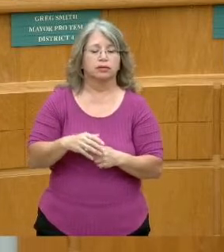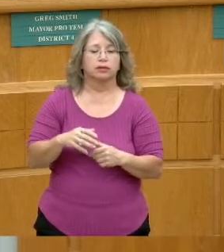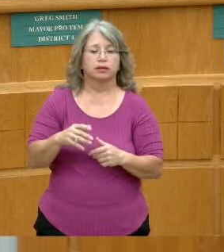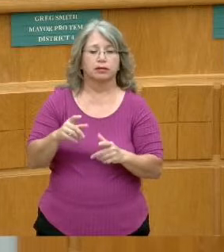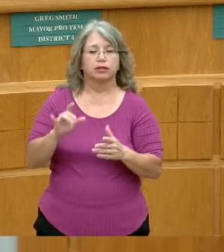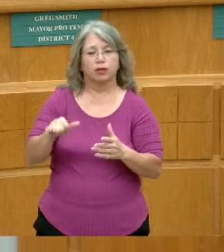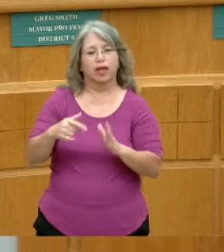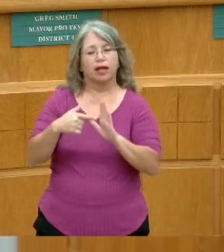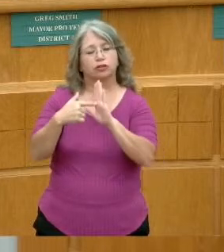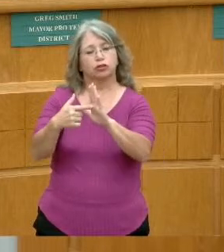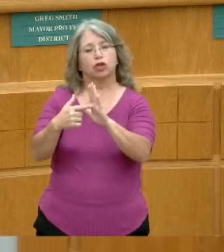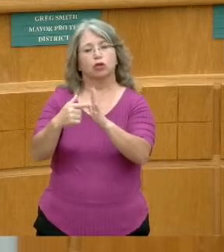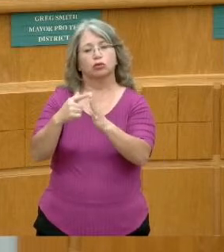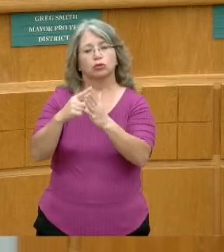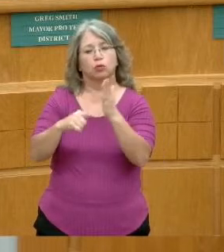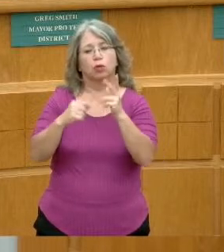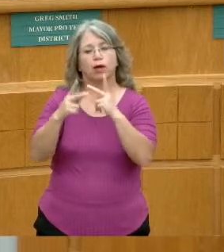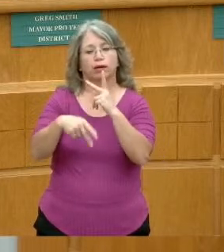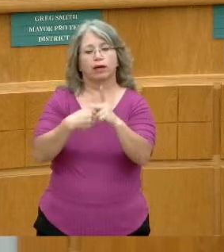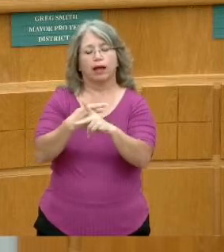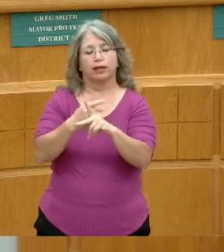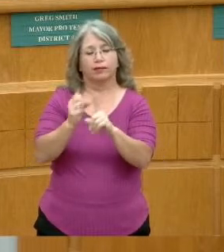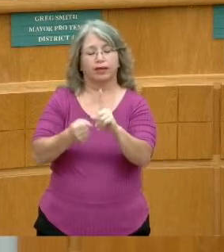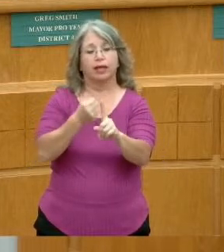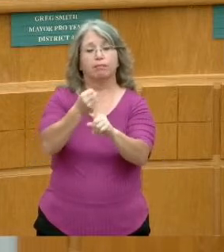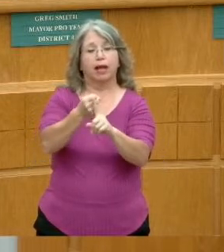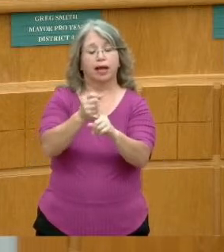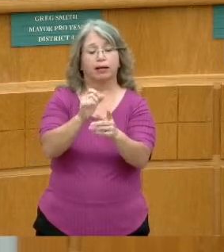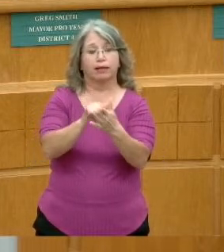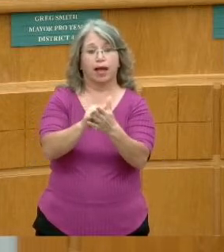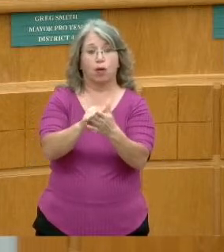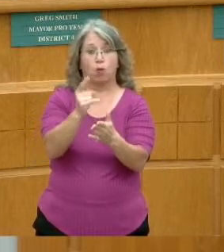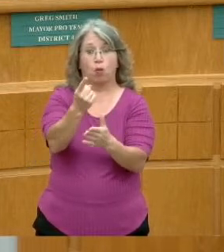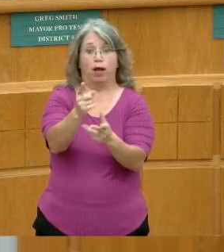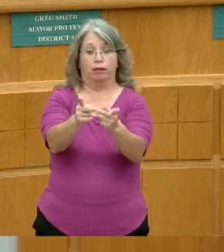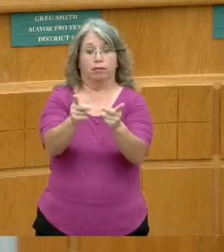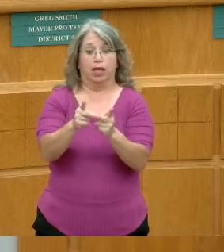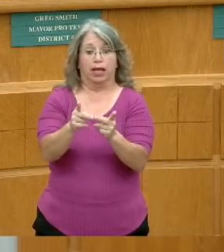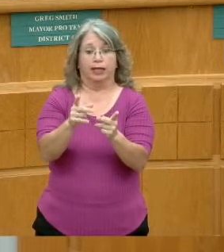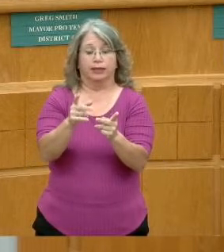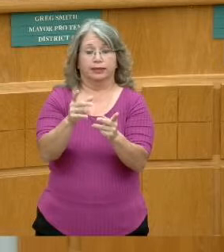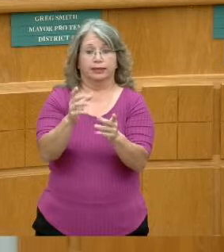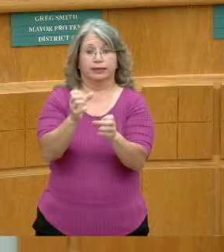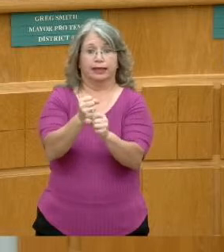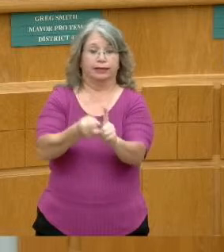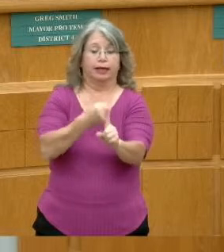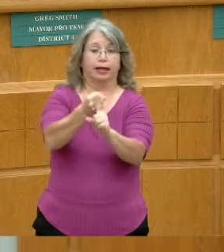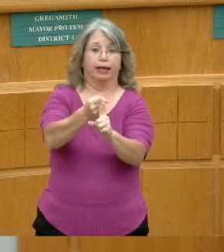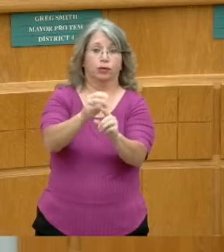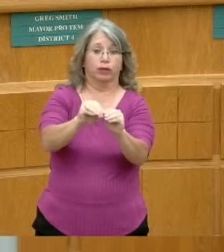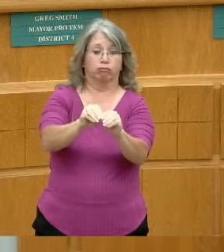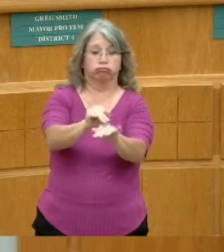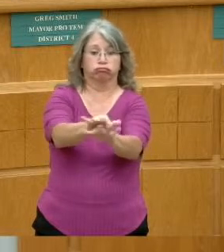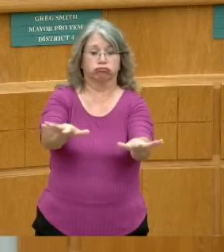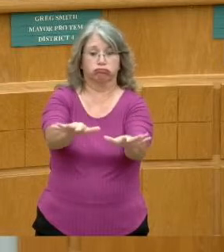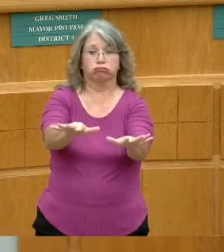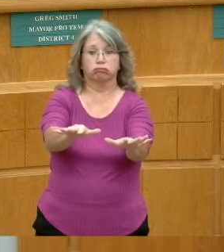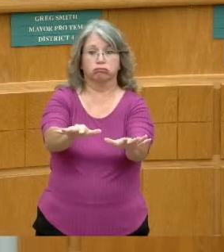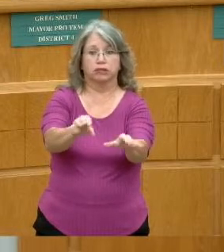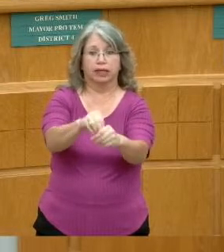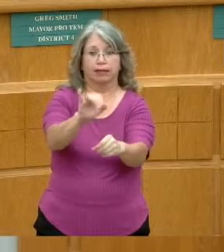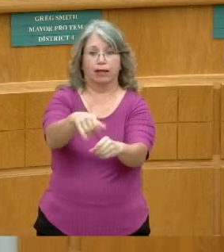impact an isolated outbreak can have on our overall numbers. And what that shows, if nothing else, is that in